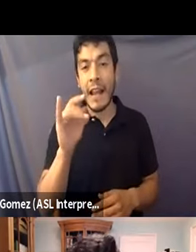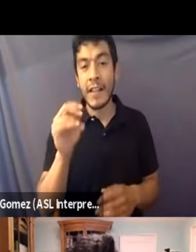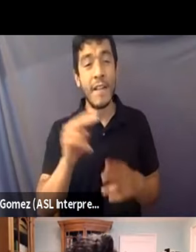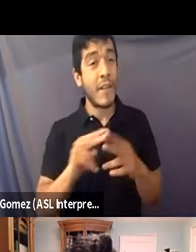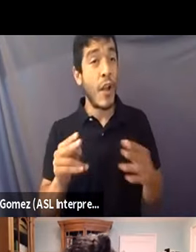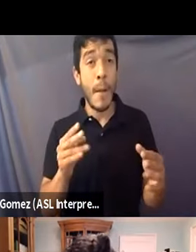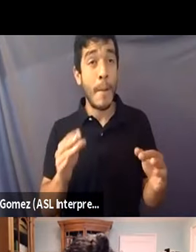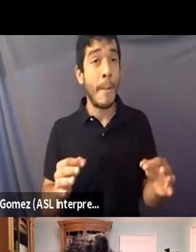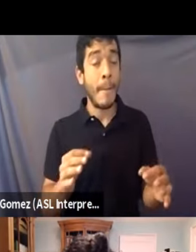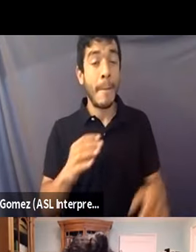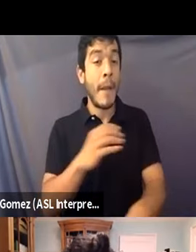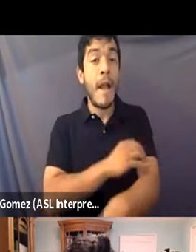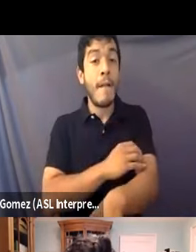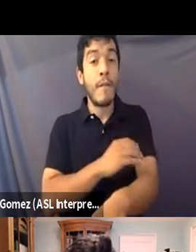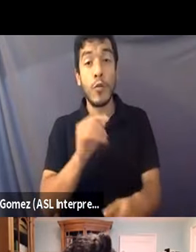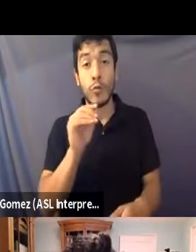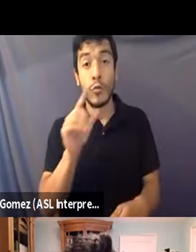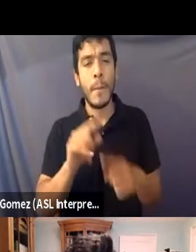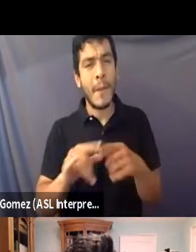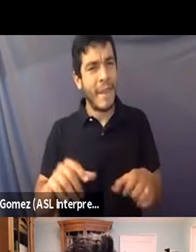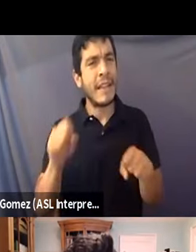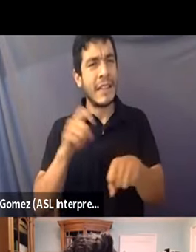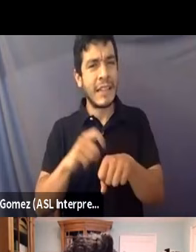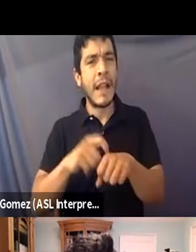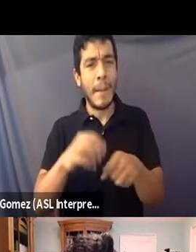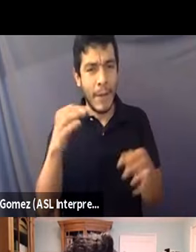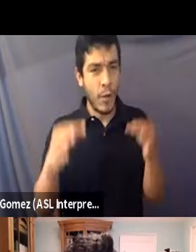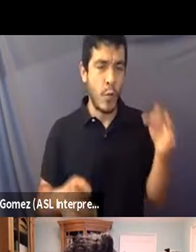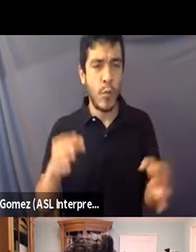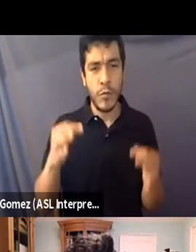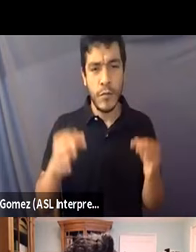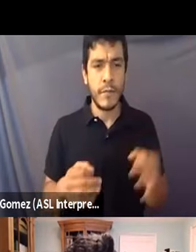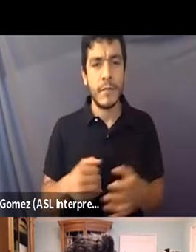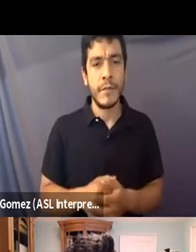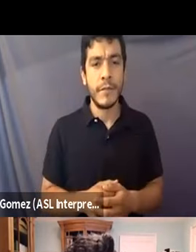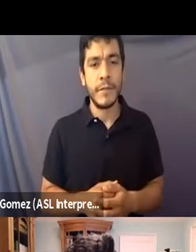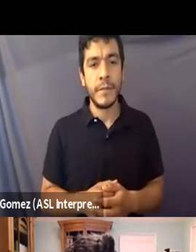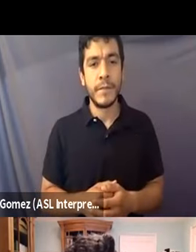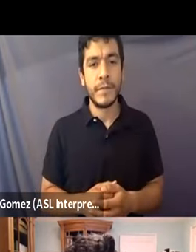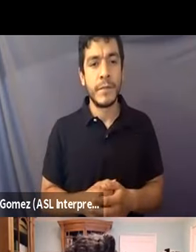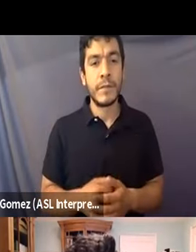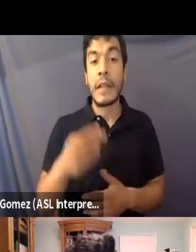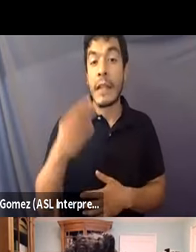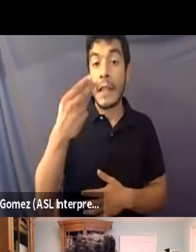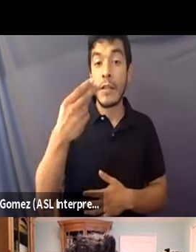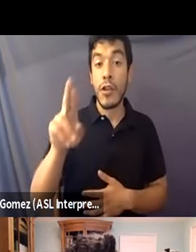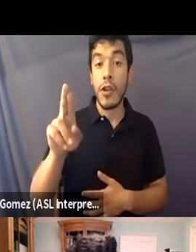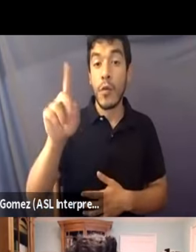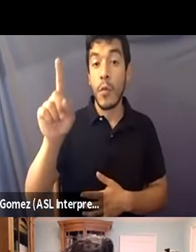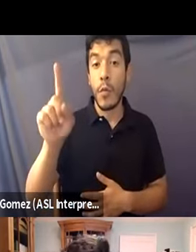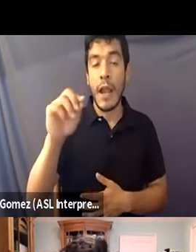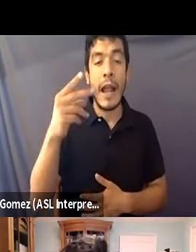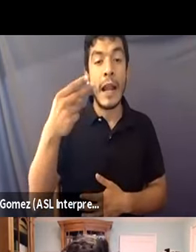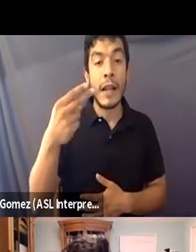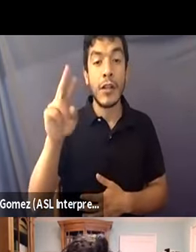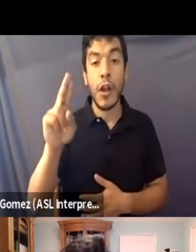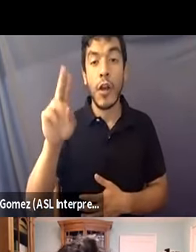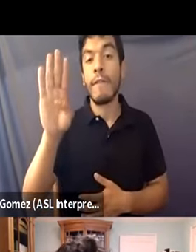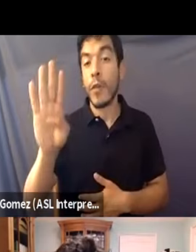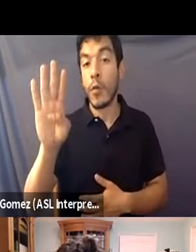but it also takes time. I think that too, there is, you know, HR 1 and HR 4, which are two